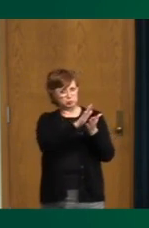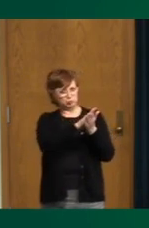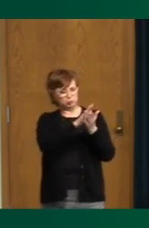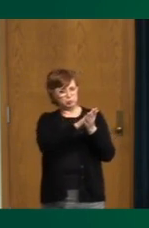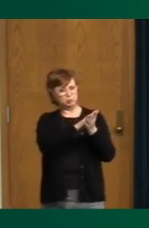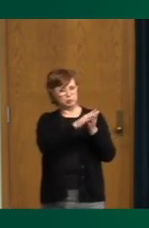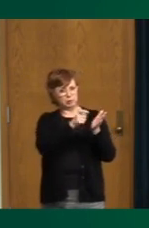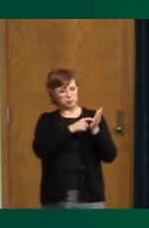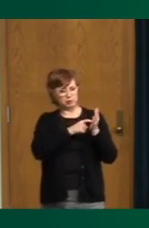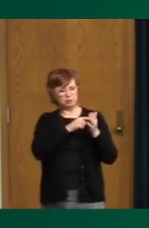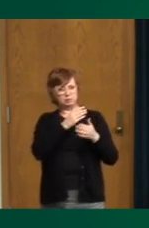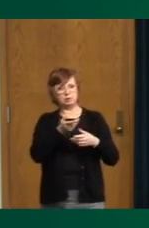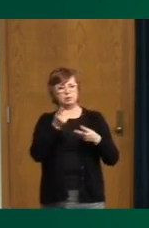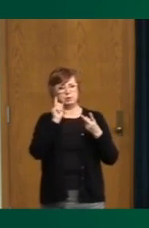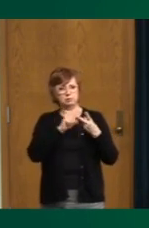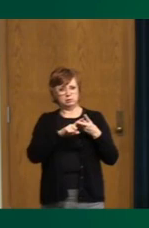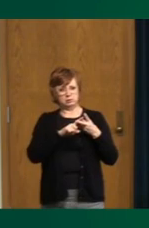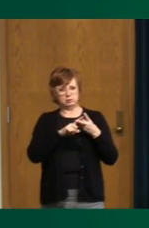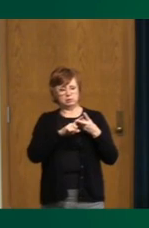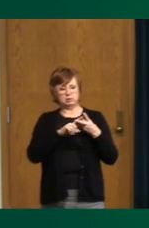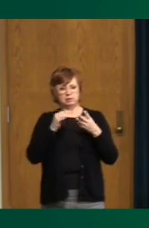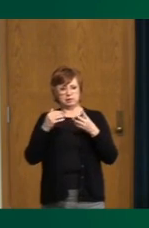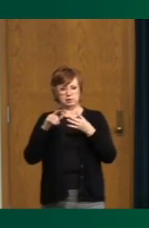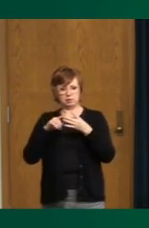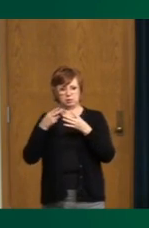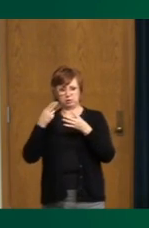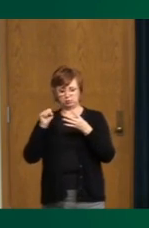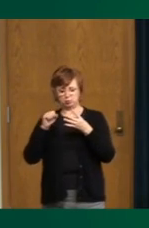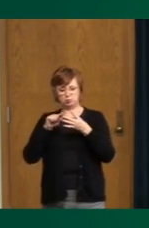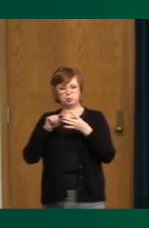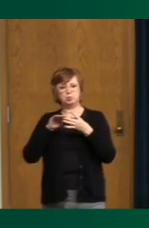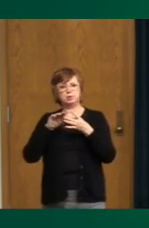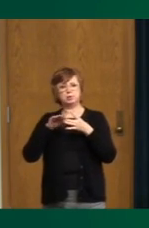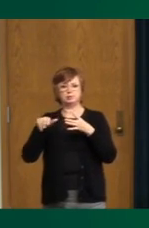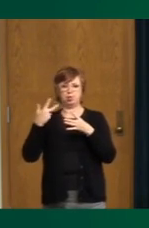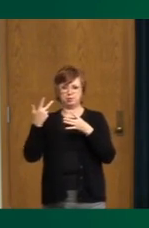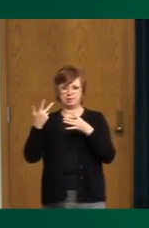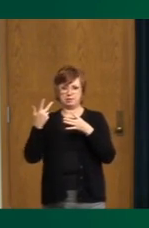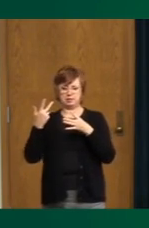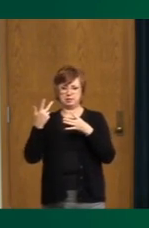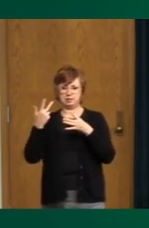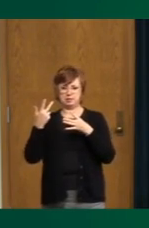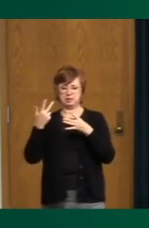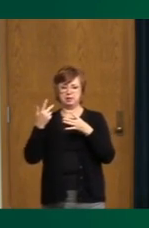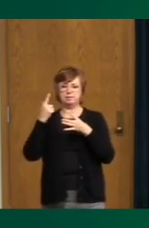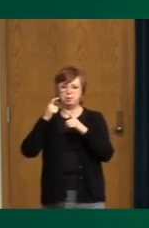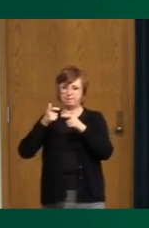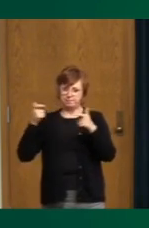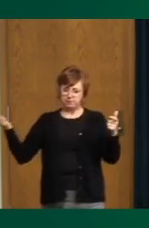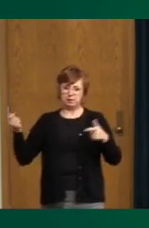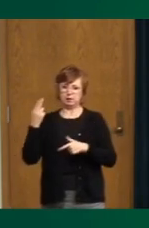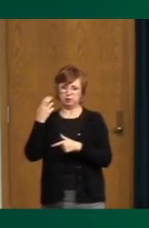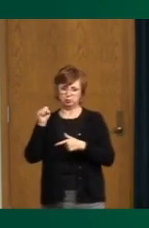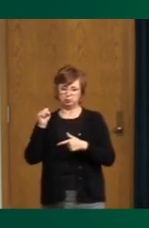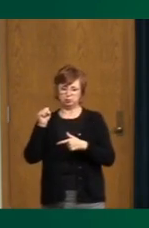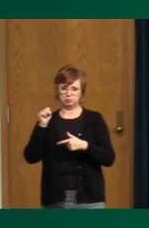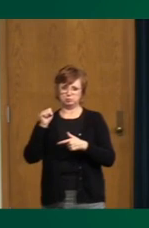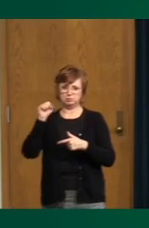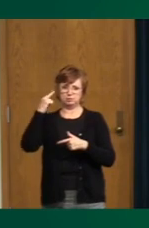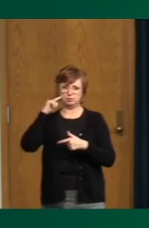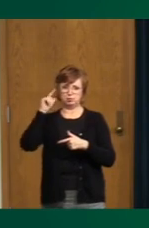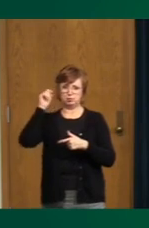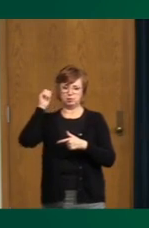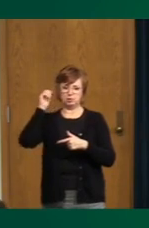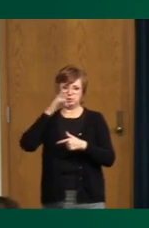scenario. We've since then opened up the level 3 operating opportunity for those larger high schools across the province.